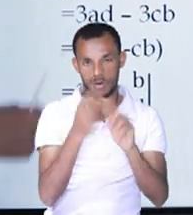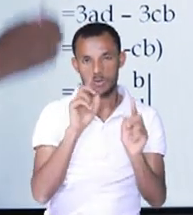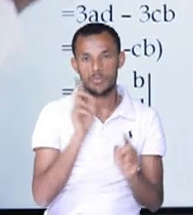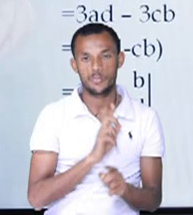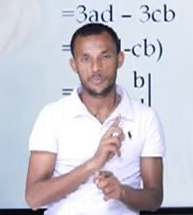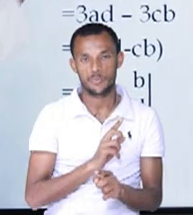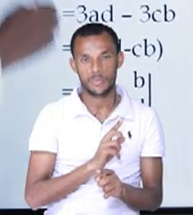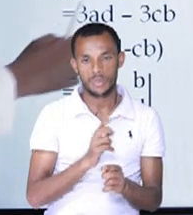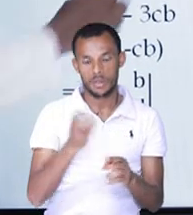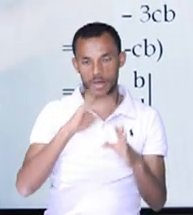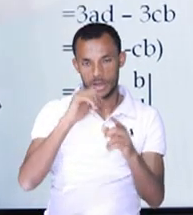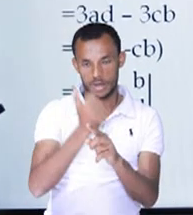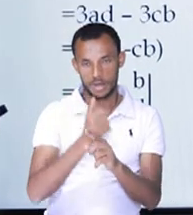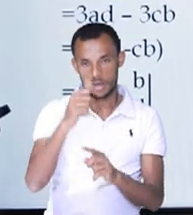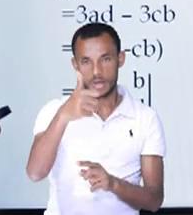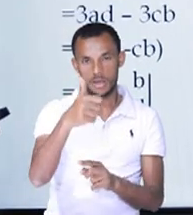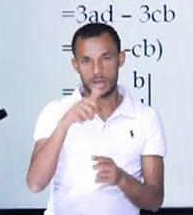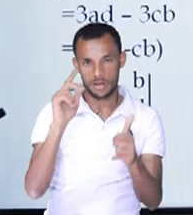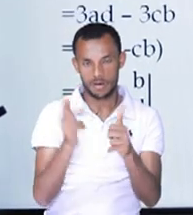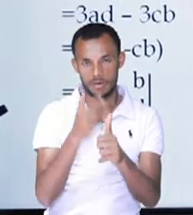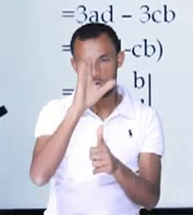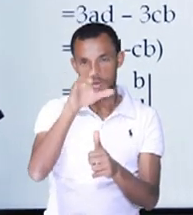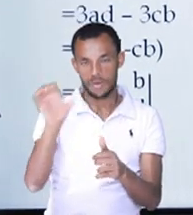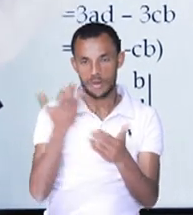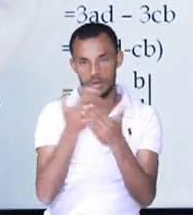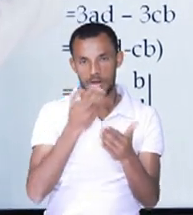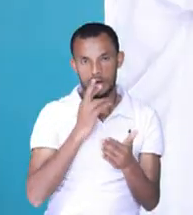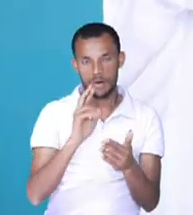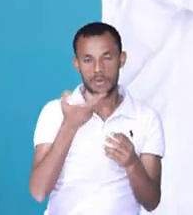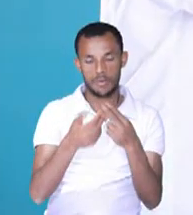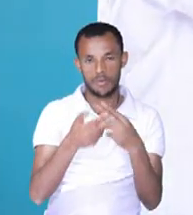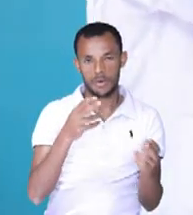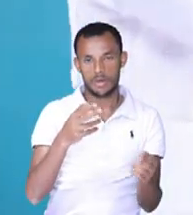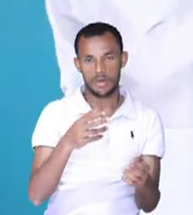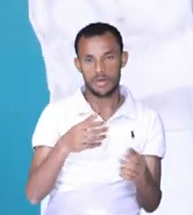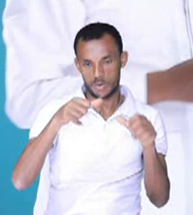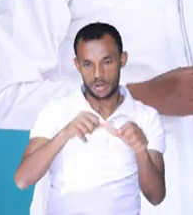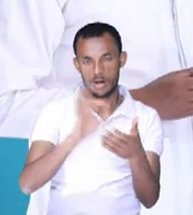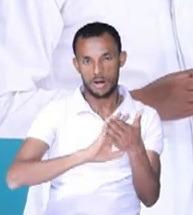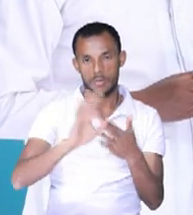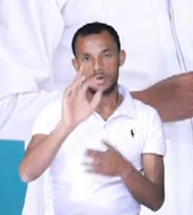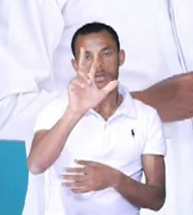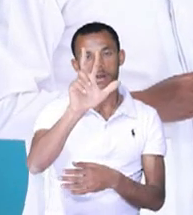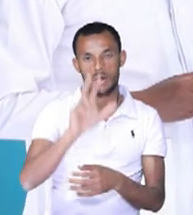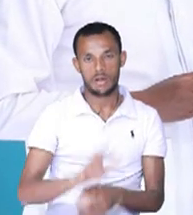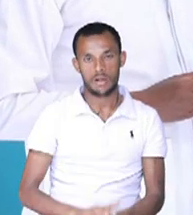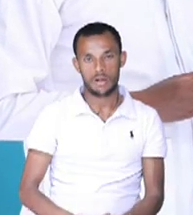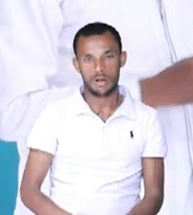difference? In exercise A, the first column elements are multiplied by a constant number 3.